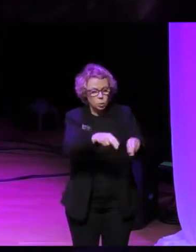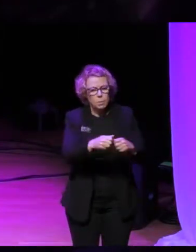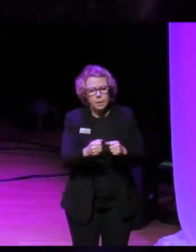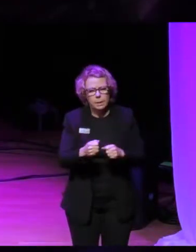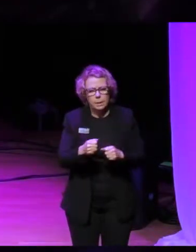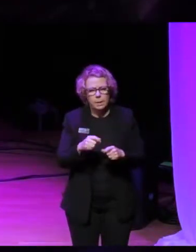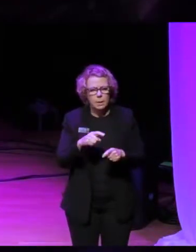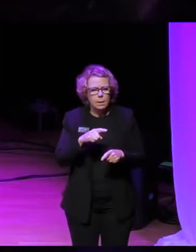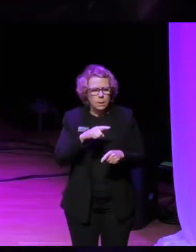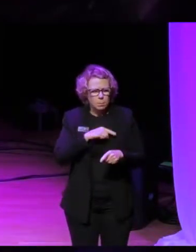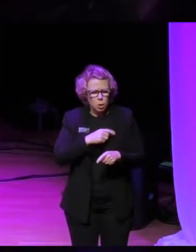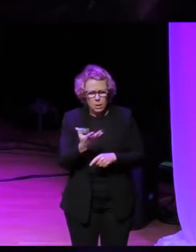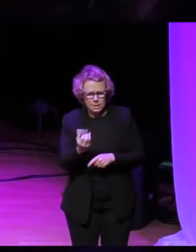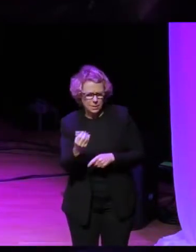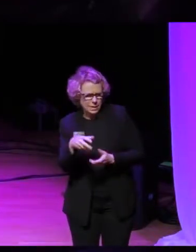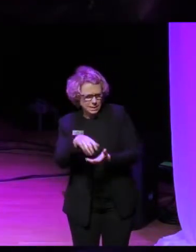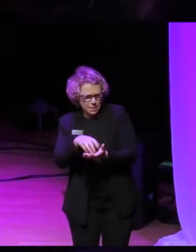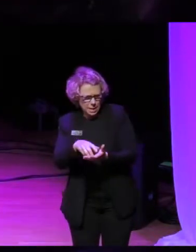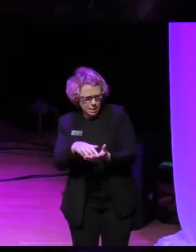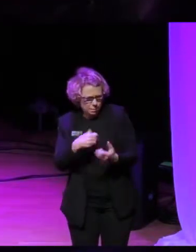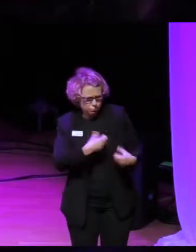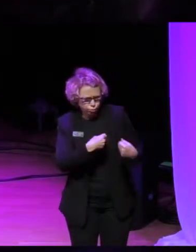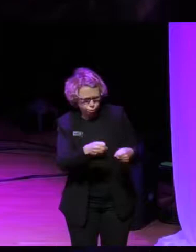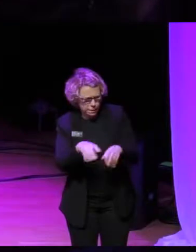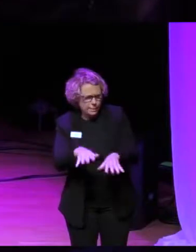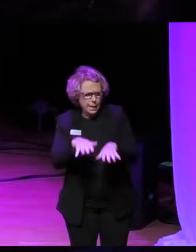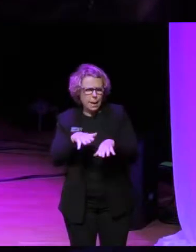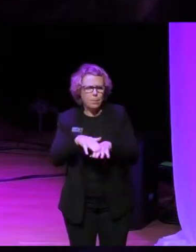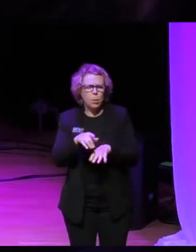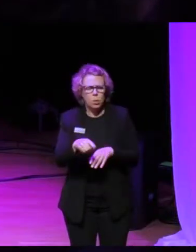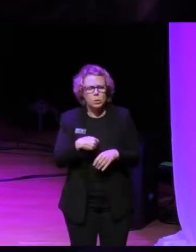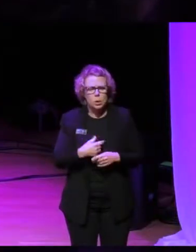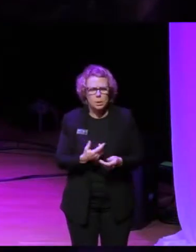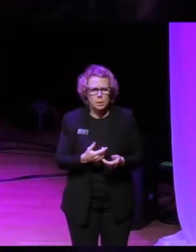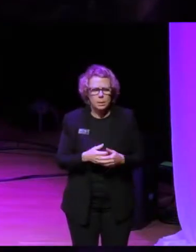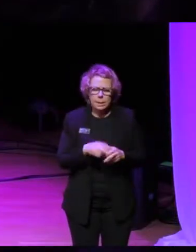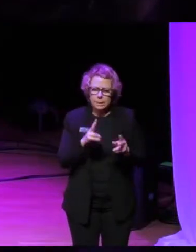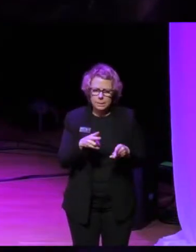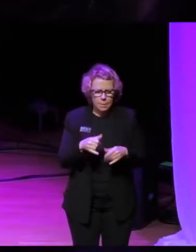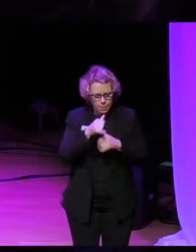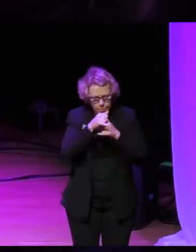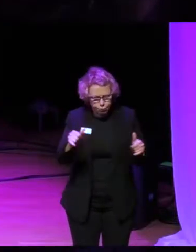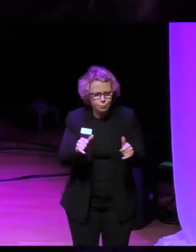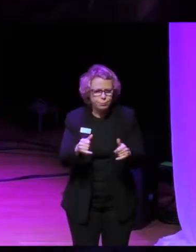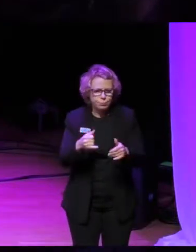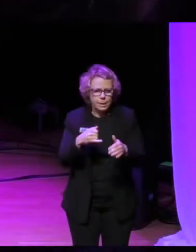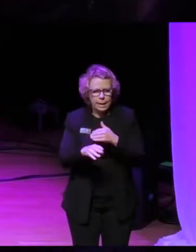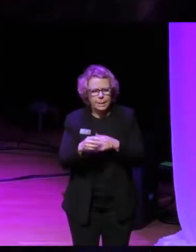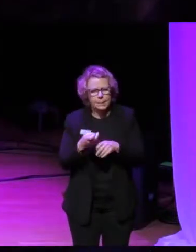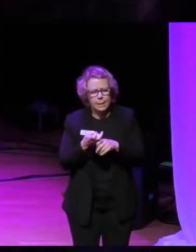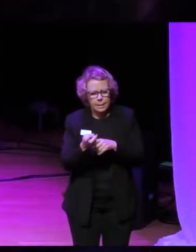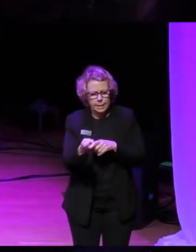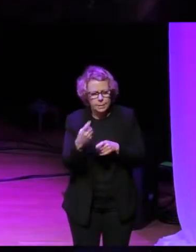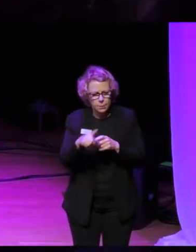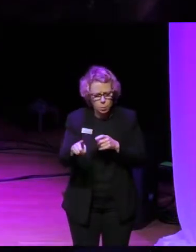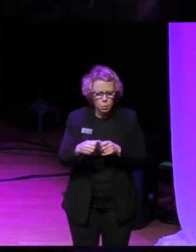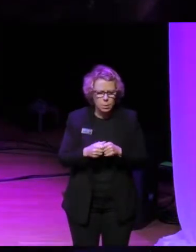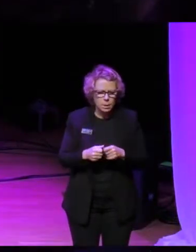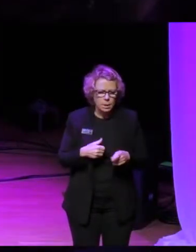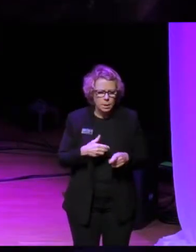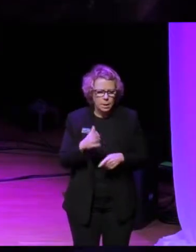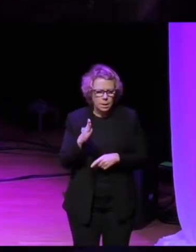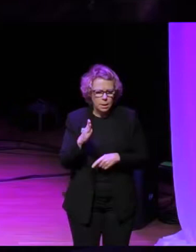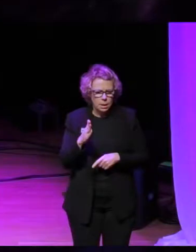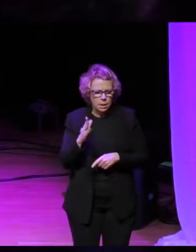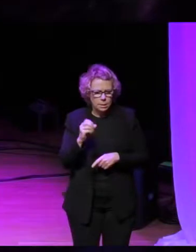of civil society activism going hand in hand, just as with the travel ban. And this is the Jane Doe case. Jane